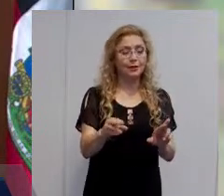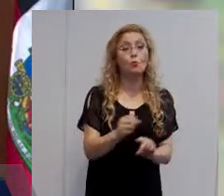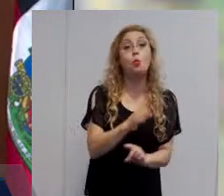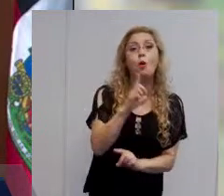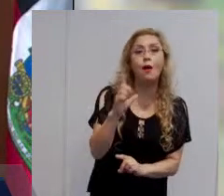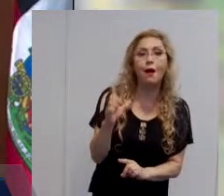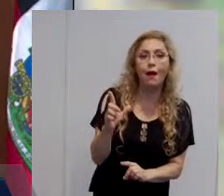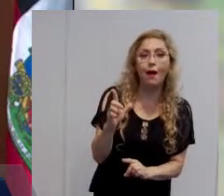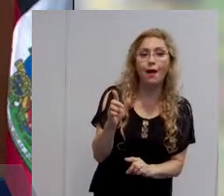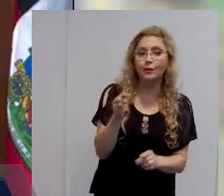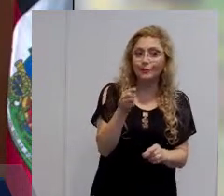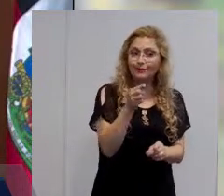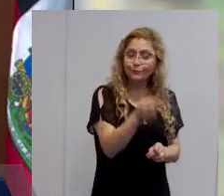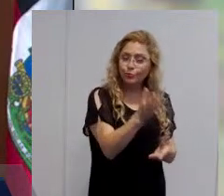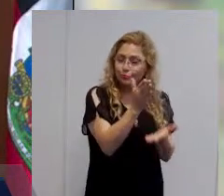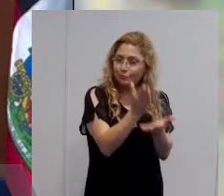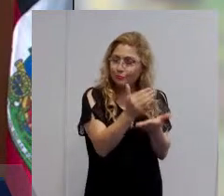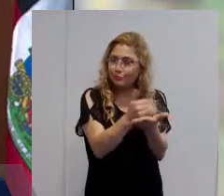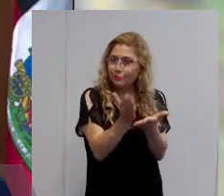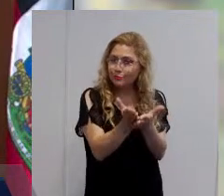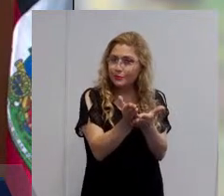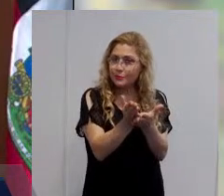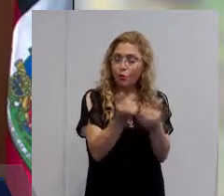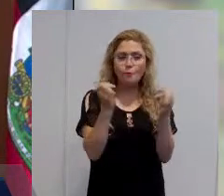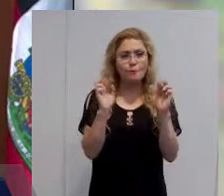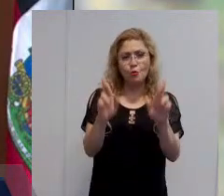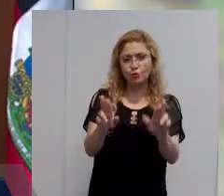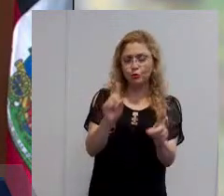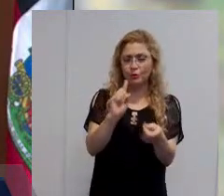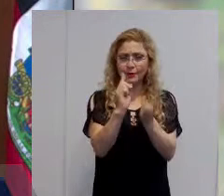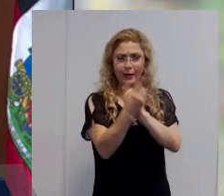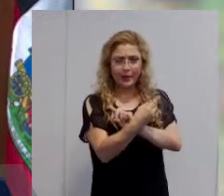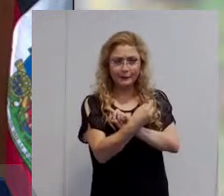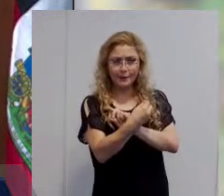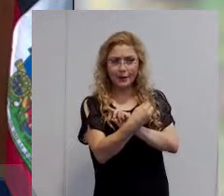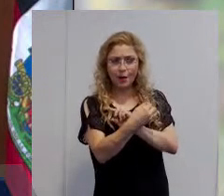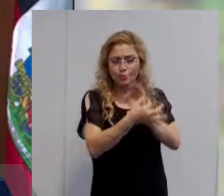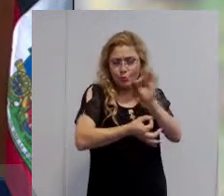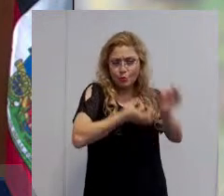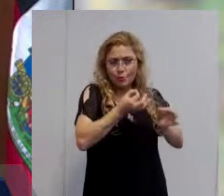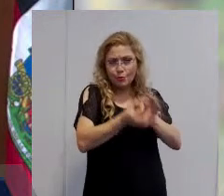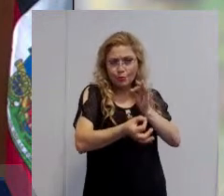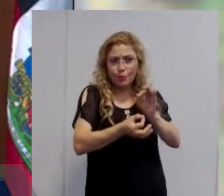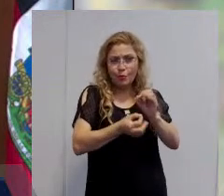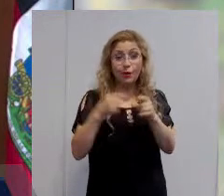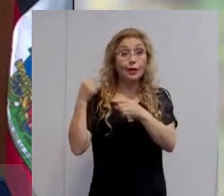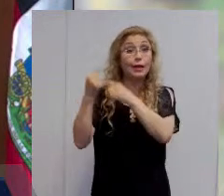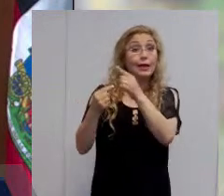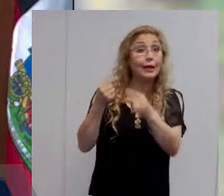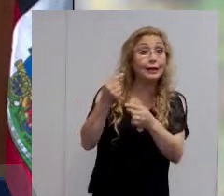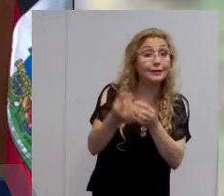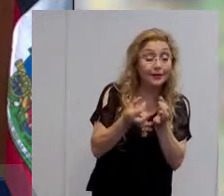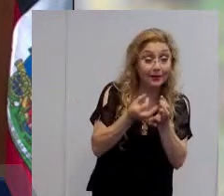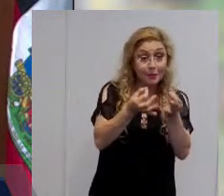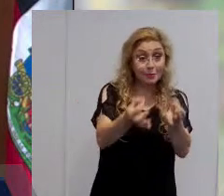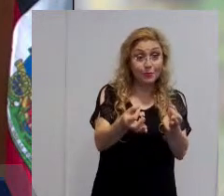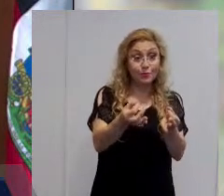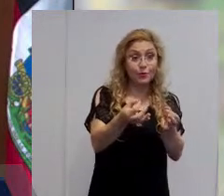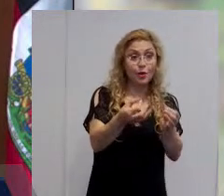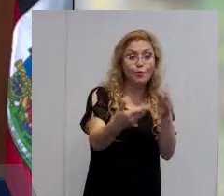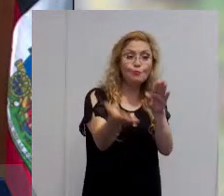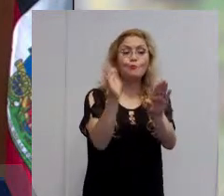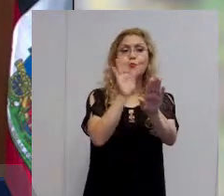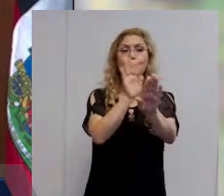this opportunity, which will be the strategy. An opportunity to change our narrative and telling the